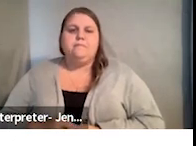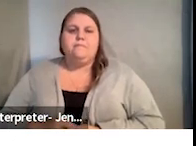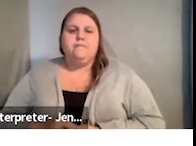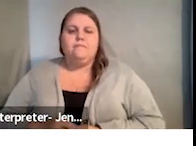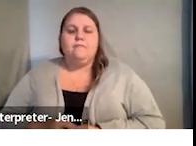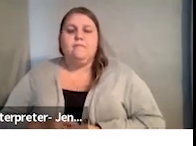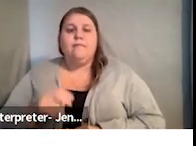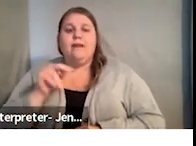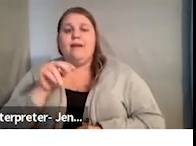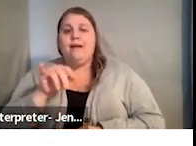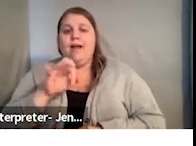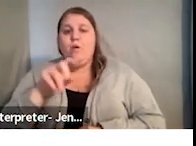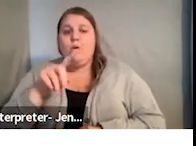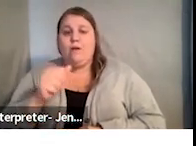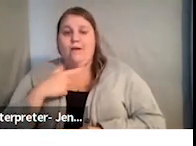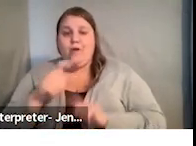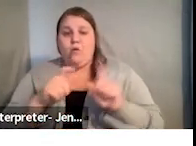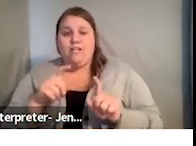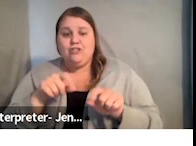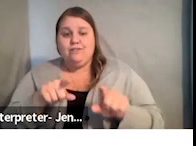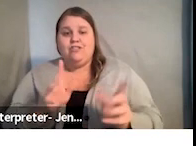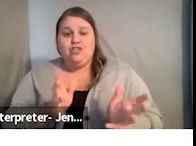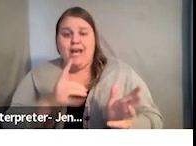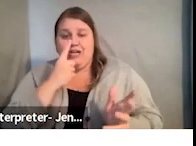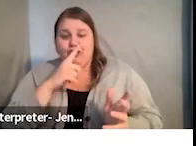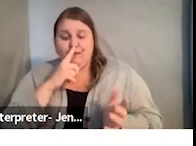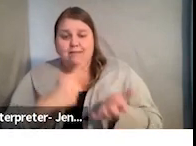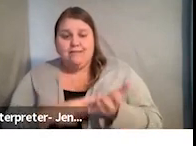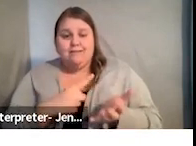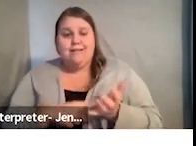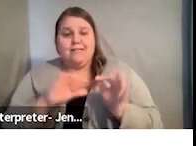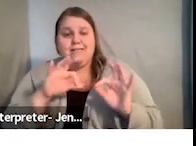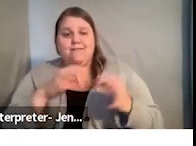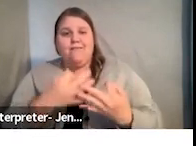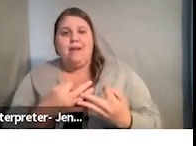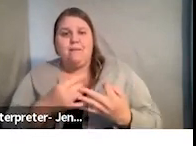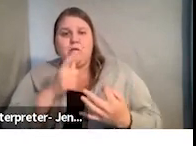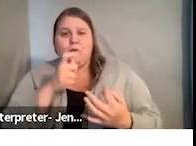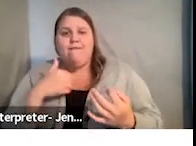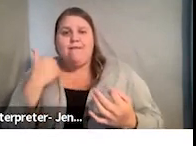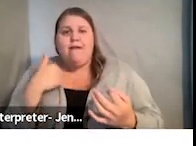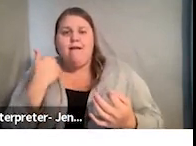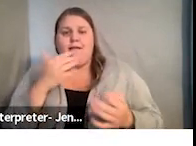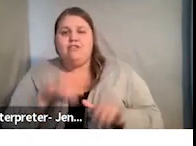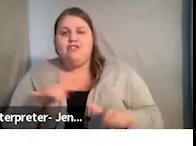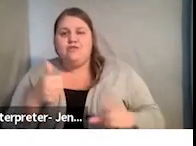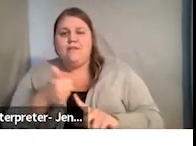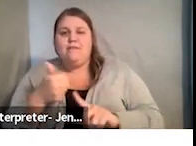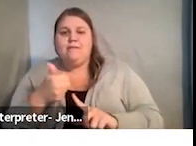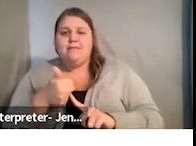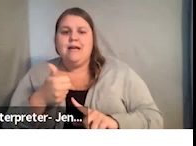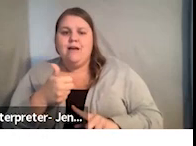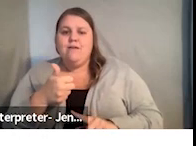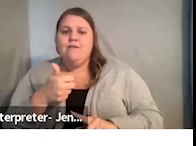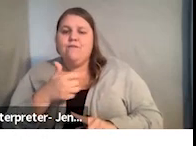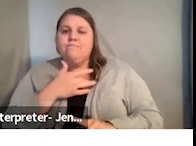Naoka, we do have a question in the chat. Can you touch on families of young medically fragile children who are losing Medicaid and what the next steps they should